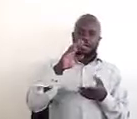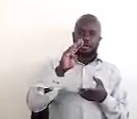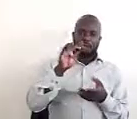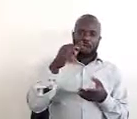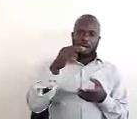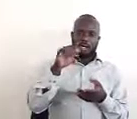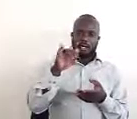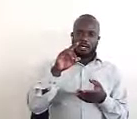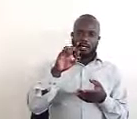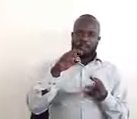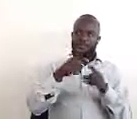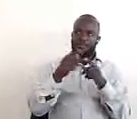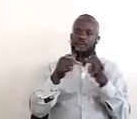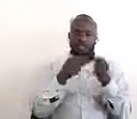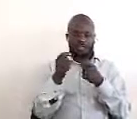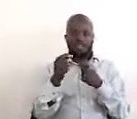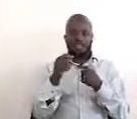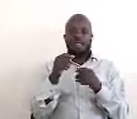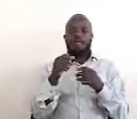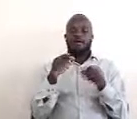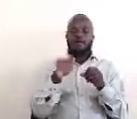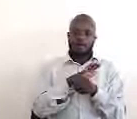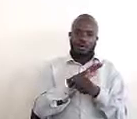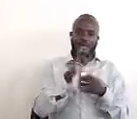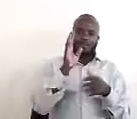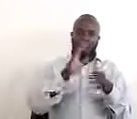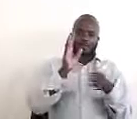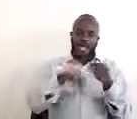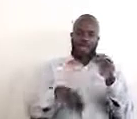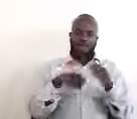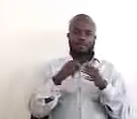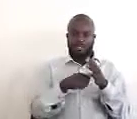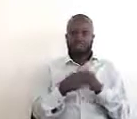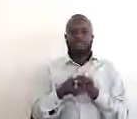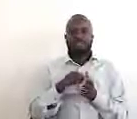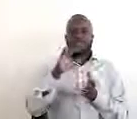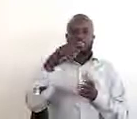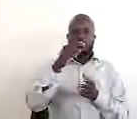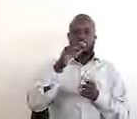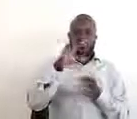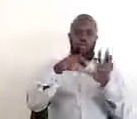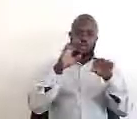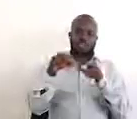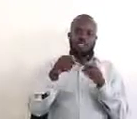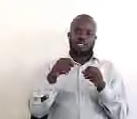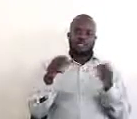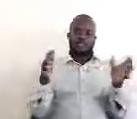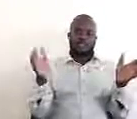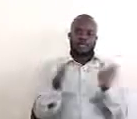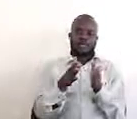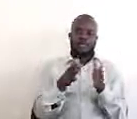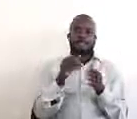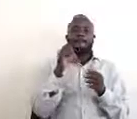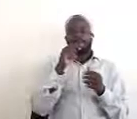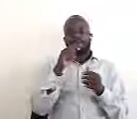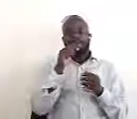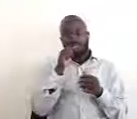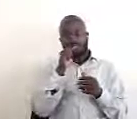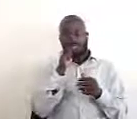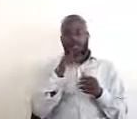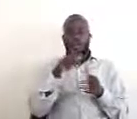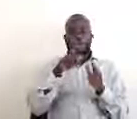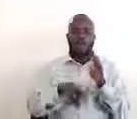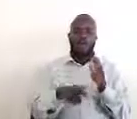Half carbohydrates come from whole grains rather than processed grains. Choose lean meats and low-fat